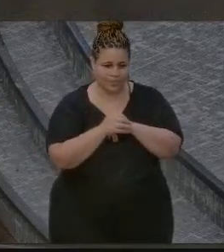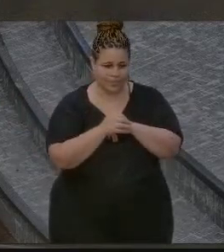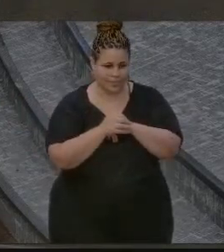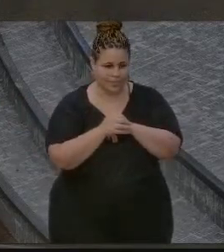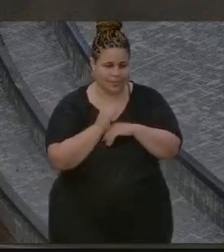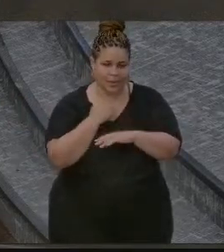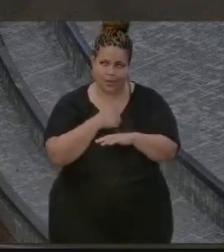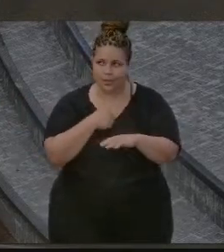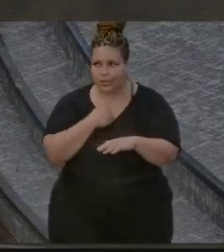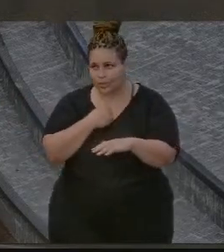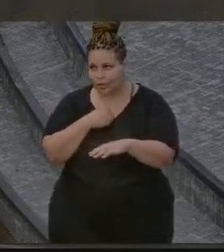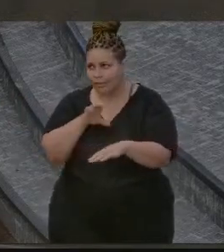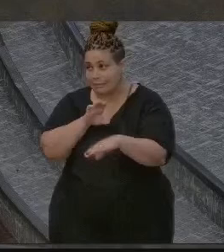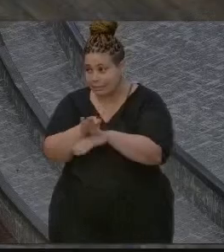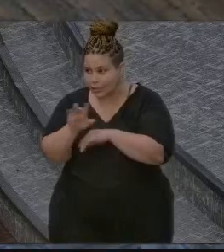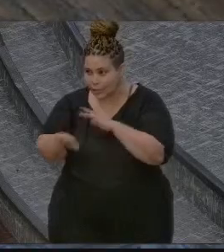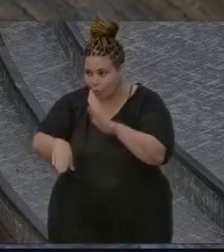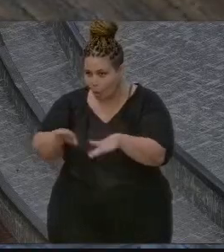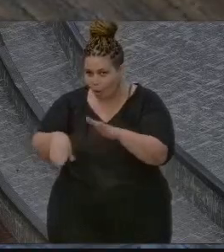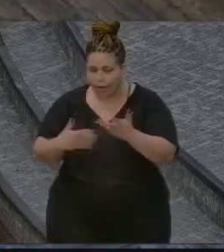Sorry to make you walk.